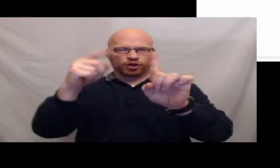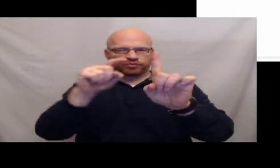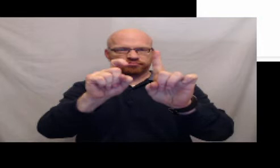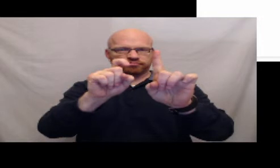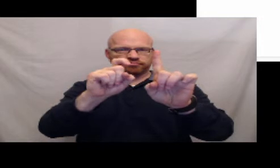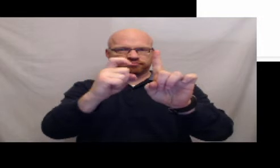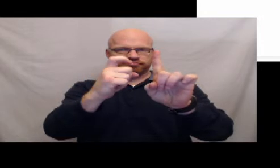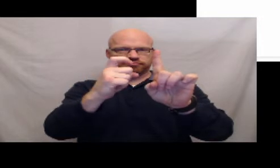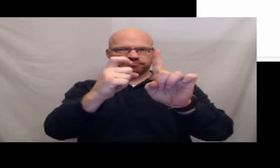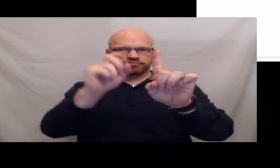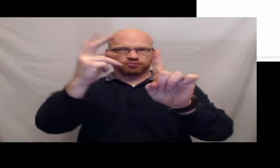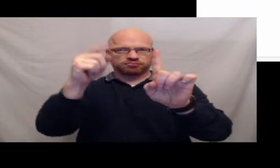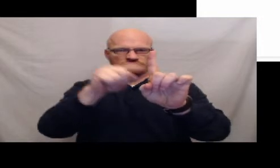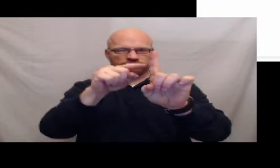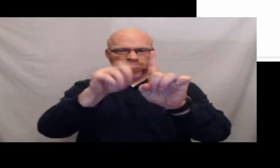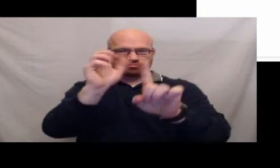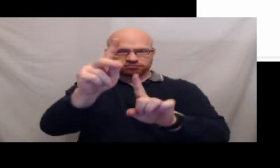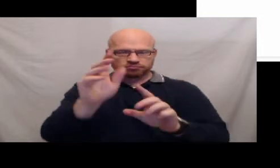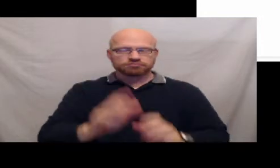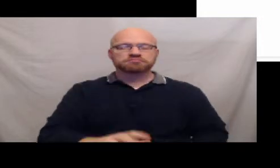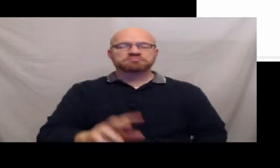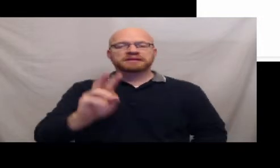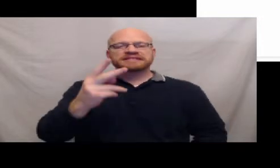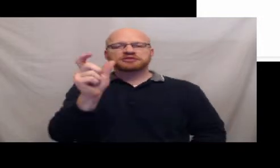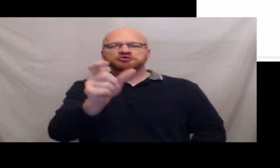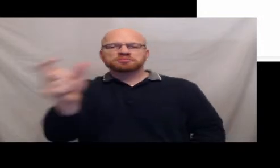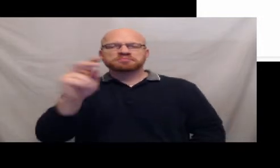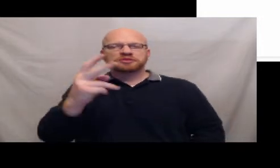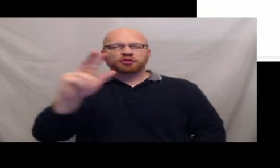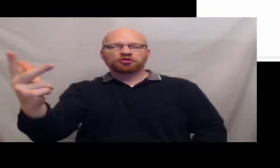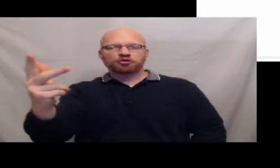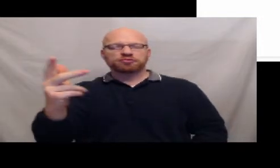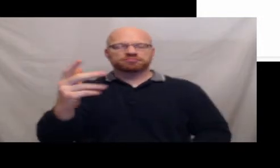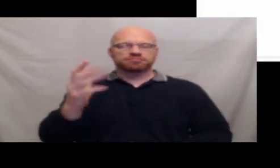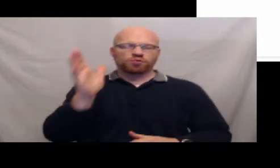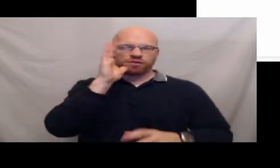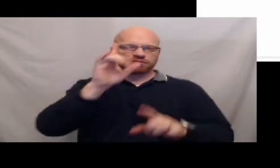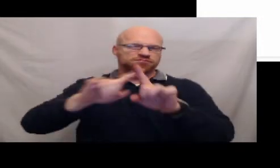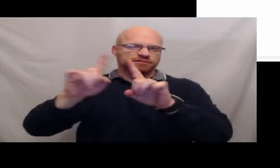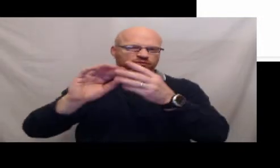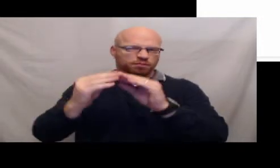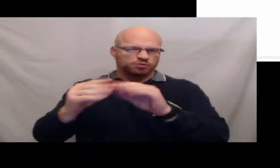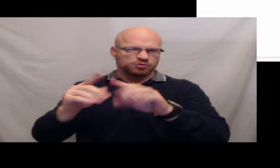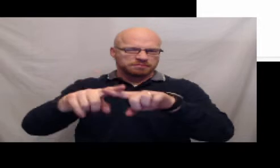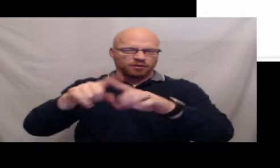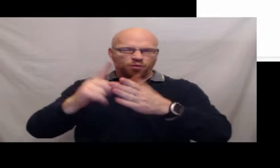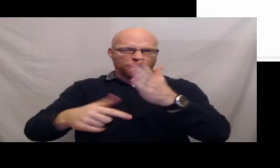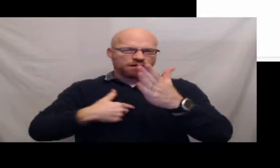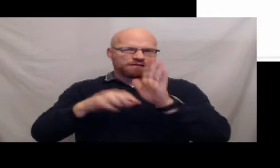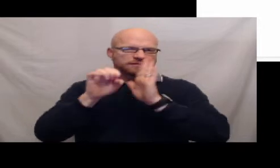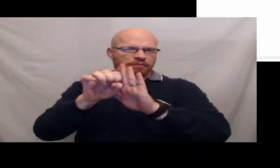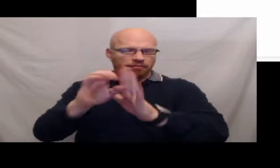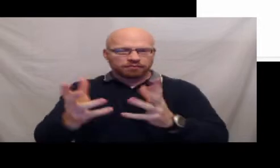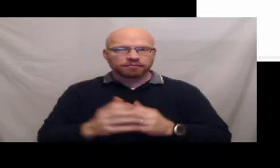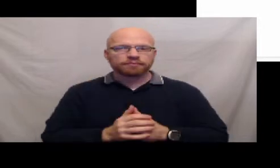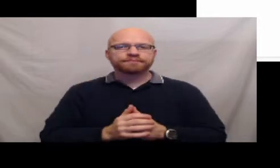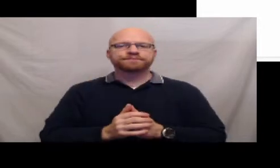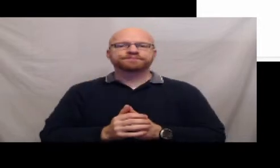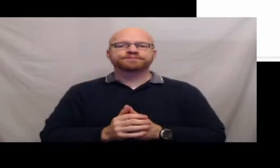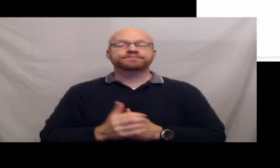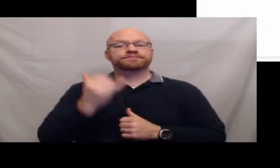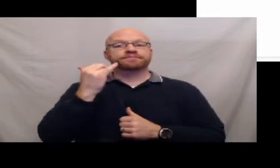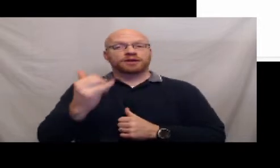is 1x squared. Okay? Second and third terms have different coefficients, different numbers depending on our